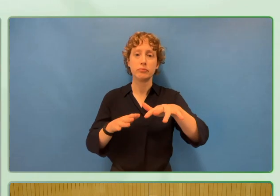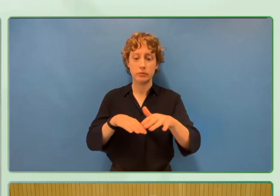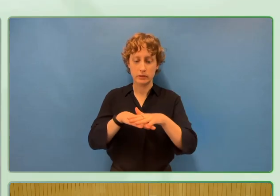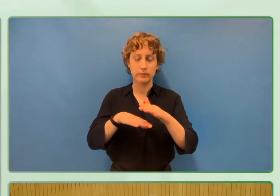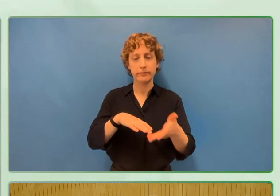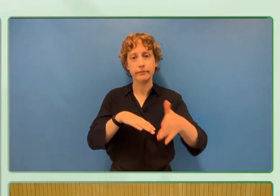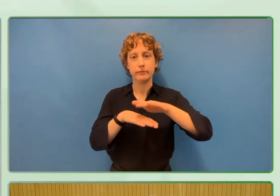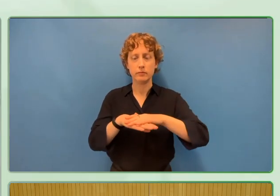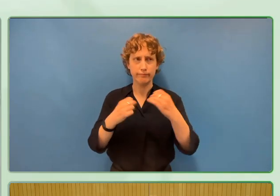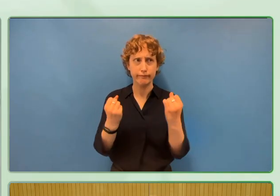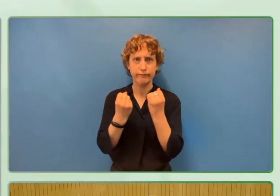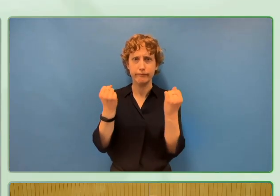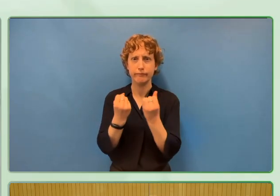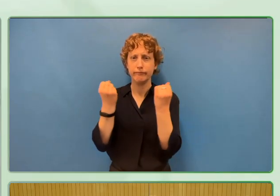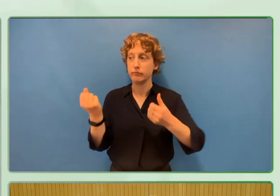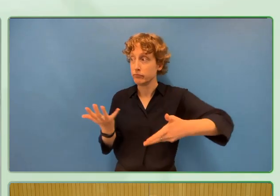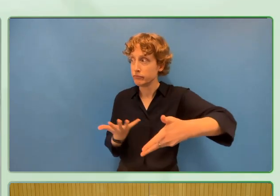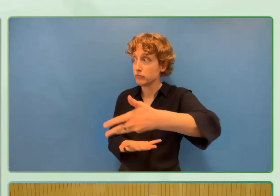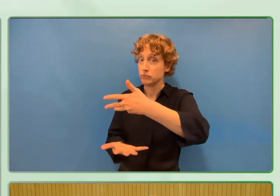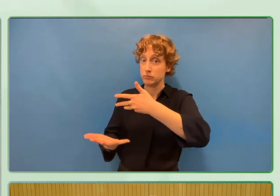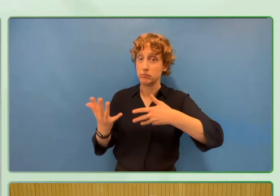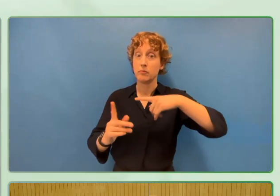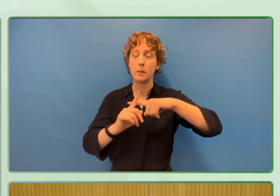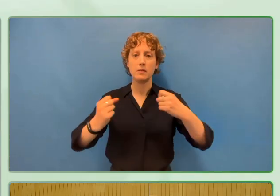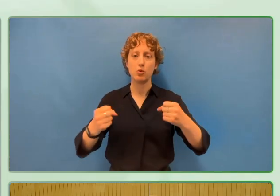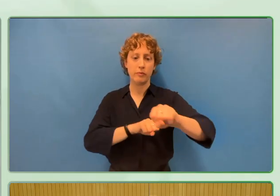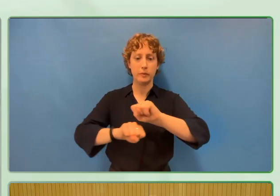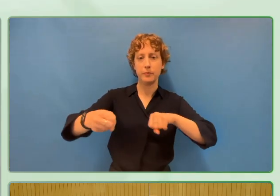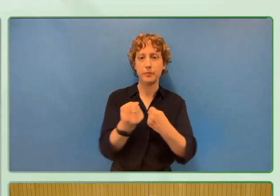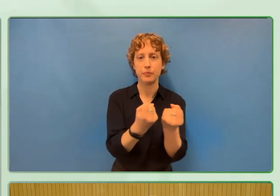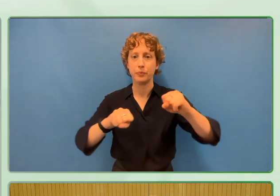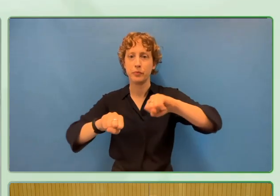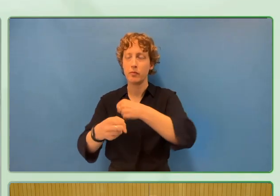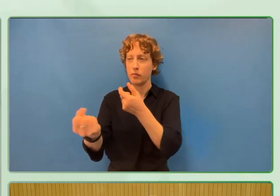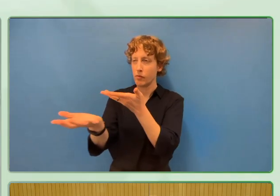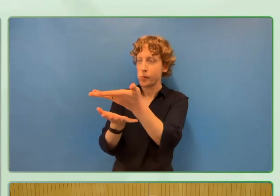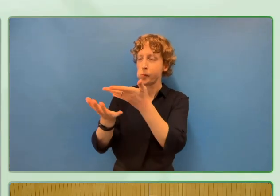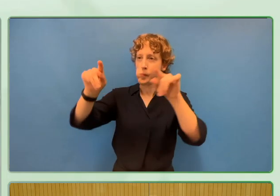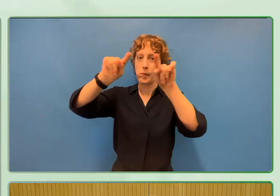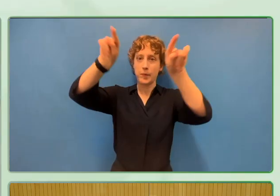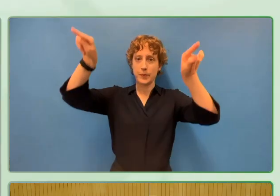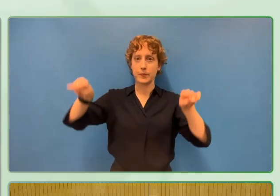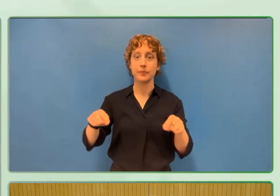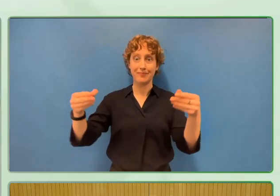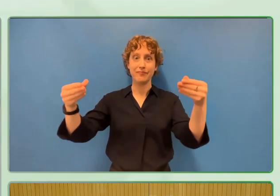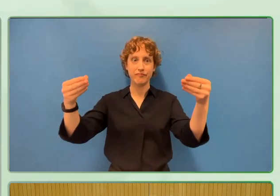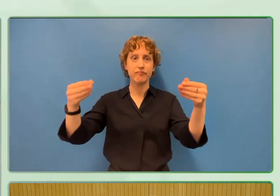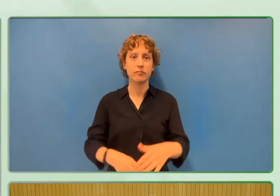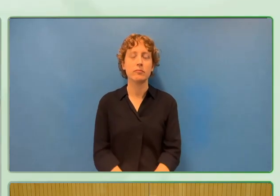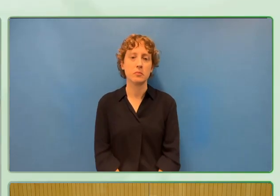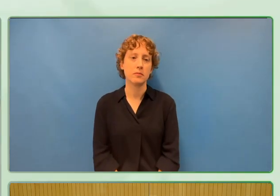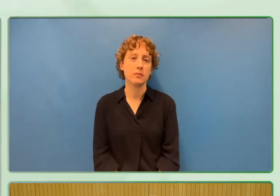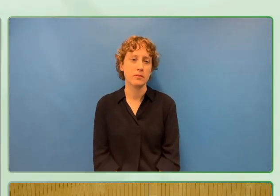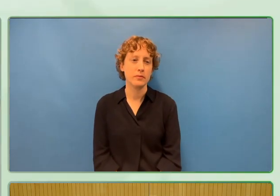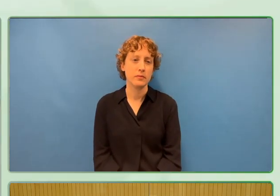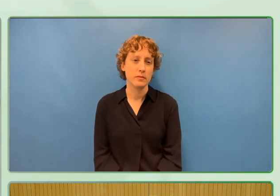you're improving your coordination at the same time. I'm only now showing the 3 top apps we